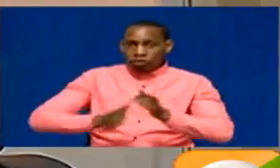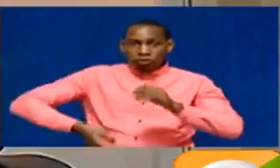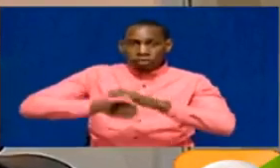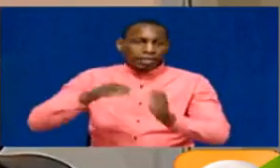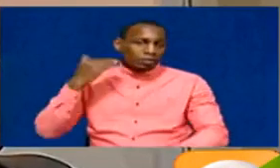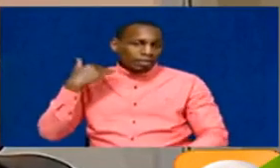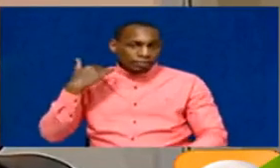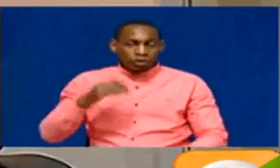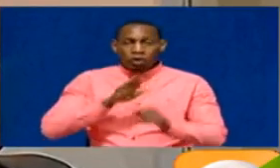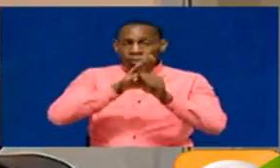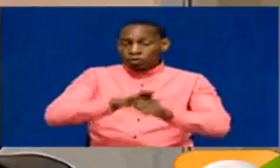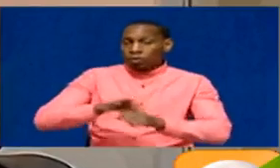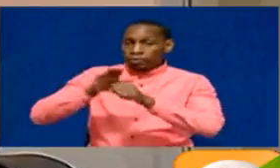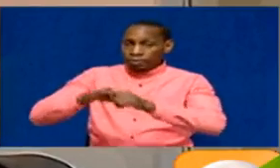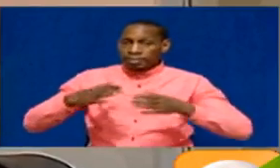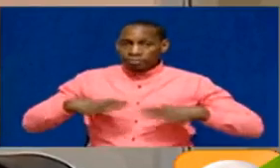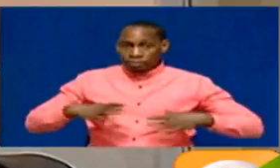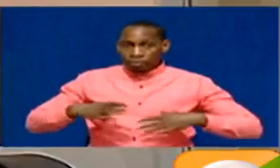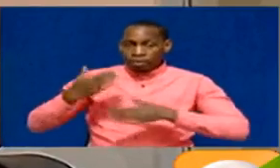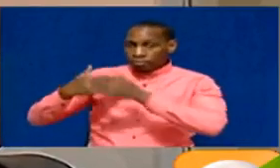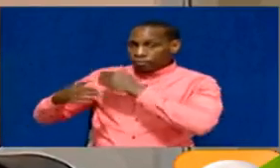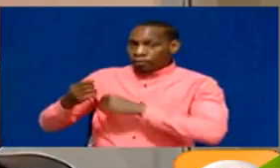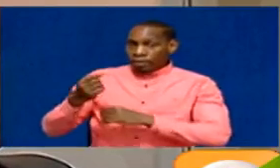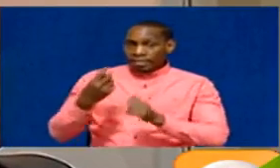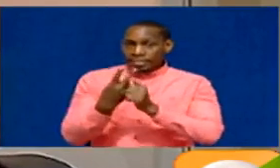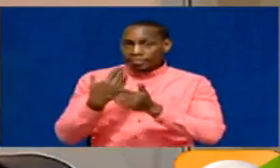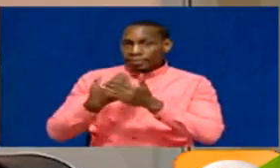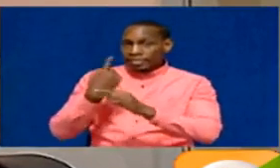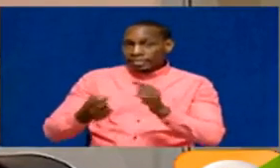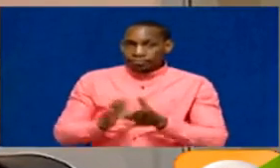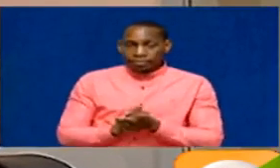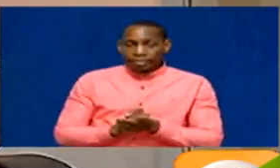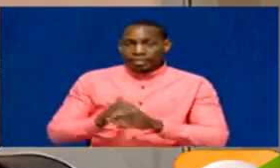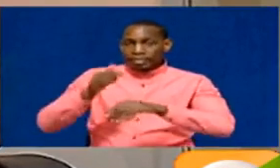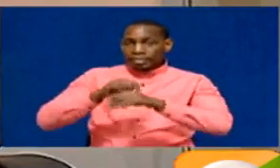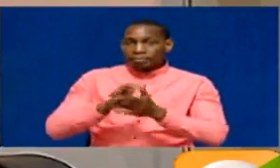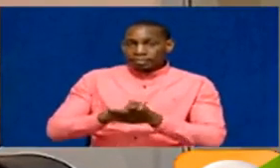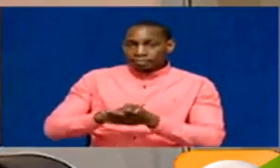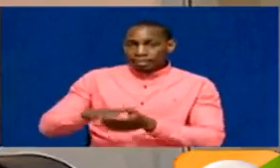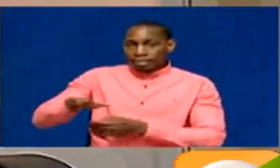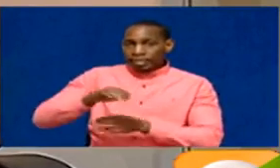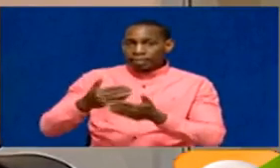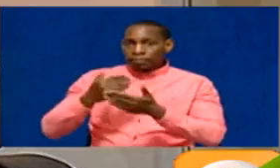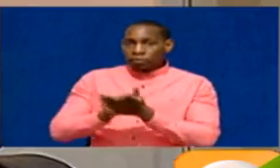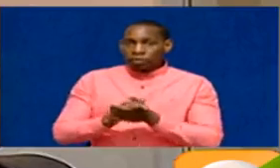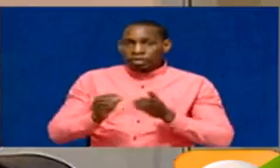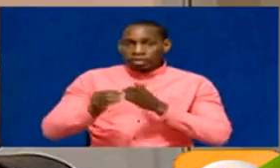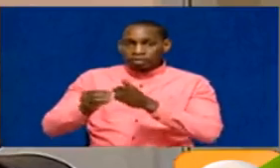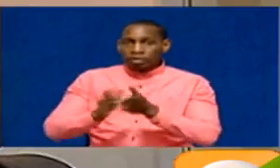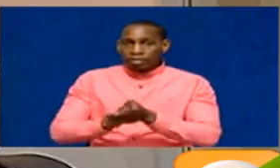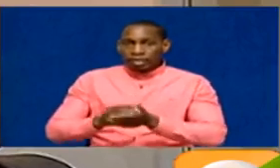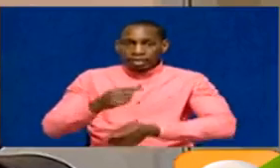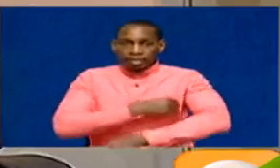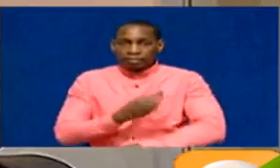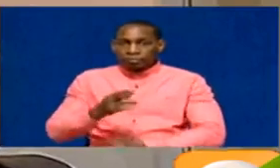out bandits who have been terrorizing residents since December last year. This as Mukutani location that was previously headed by two